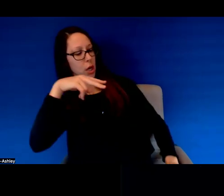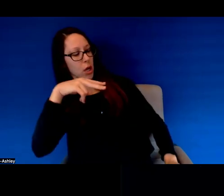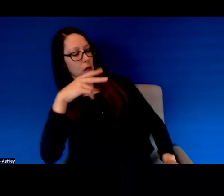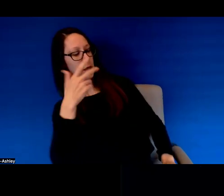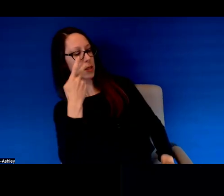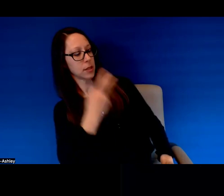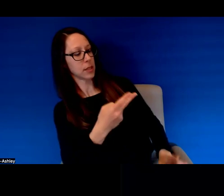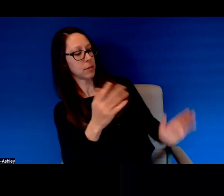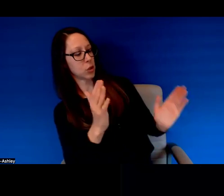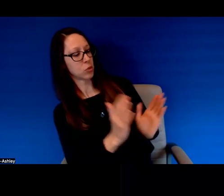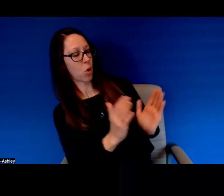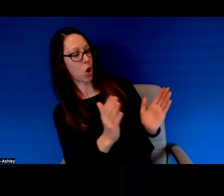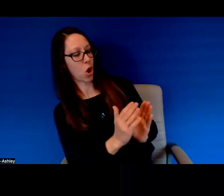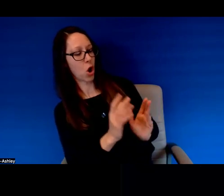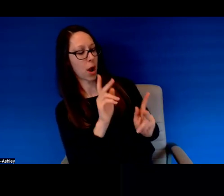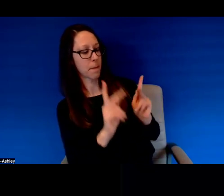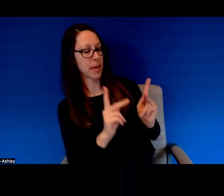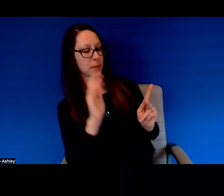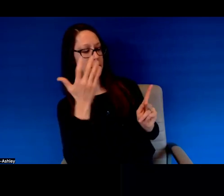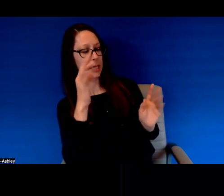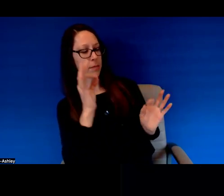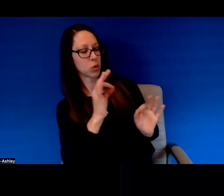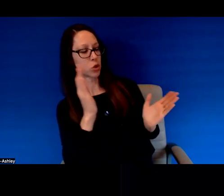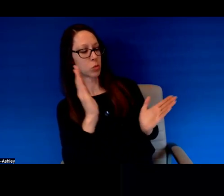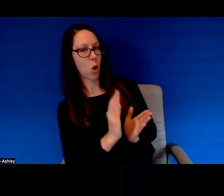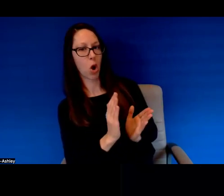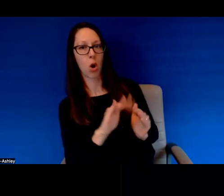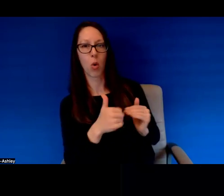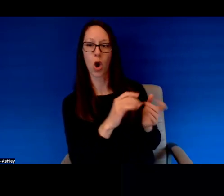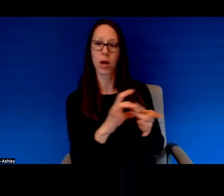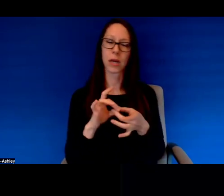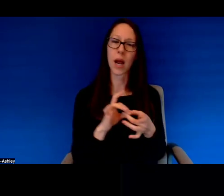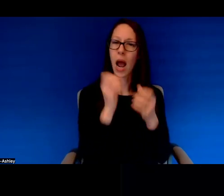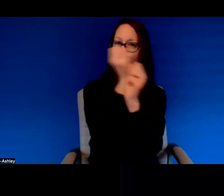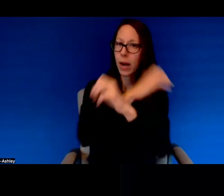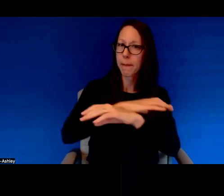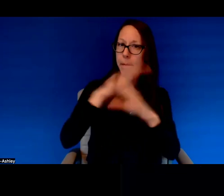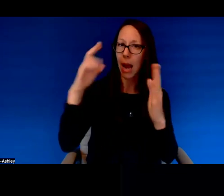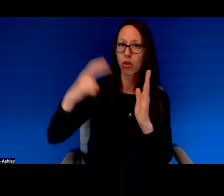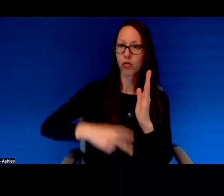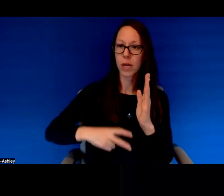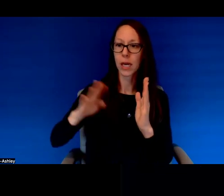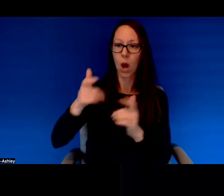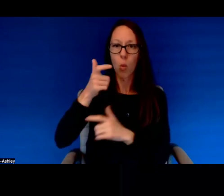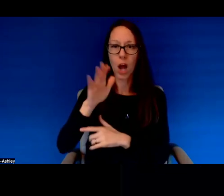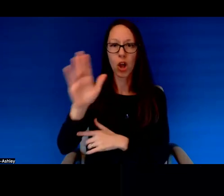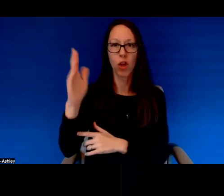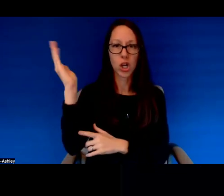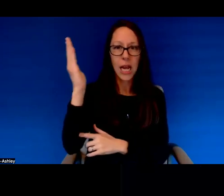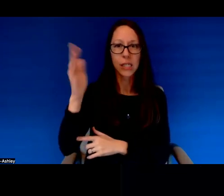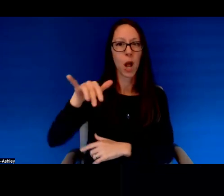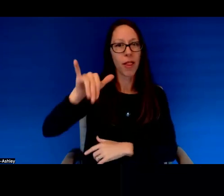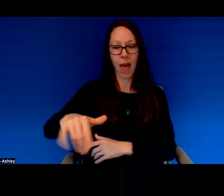humanity is and how we are all connected. So I could imagine through, just reading and watching their testimonies that, yeah, at that moment, the